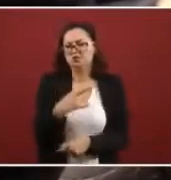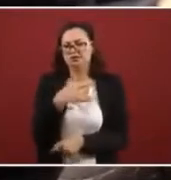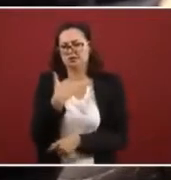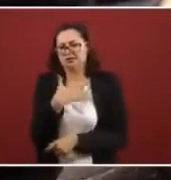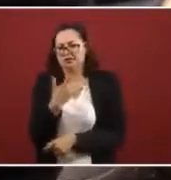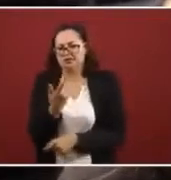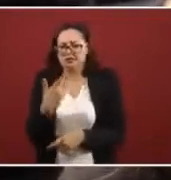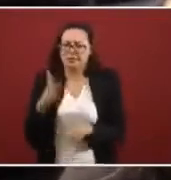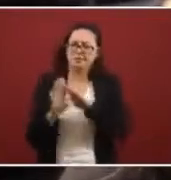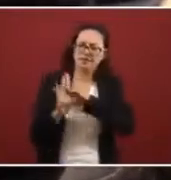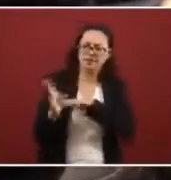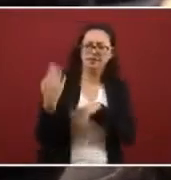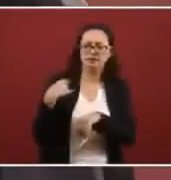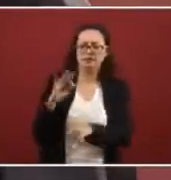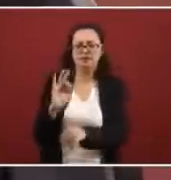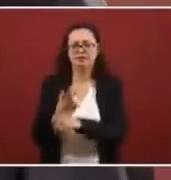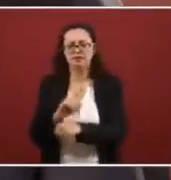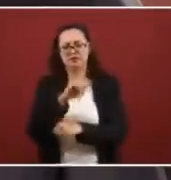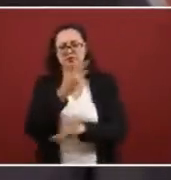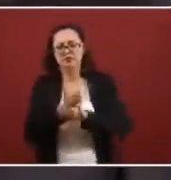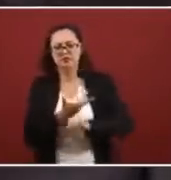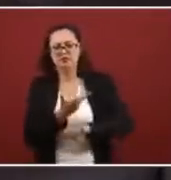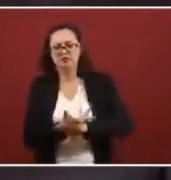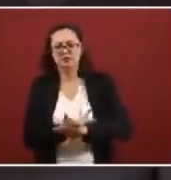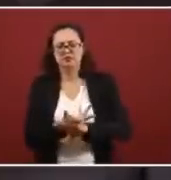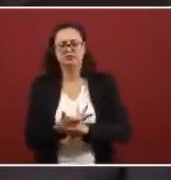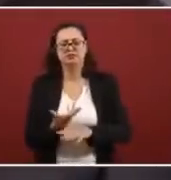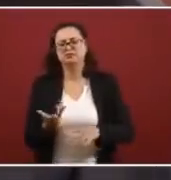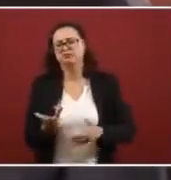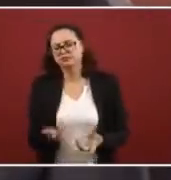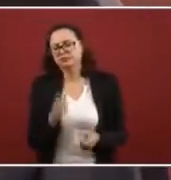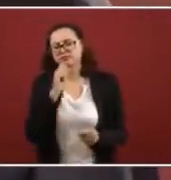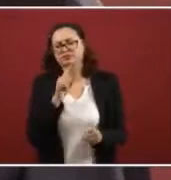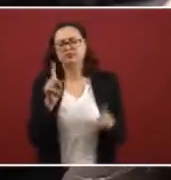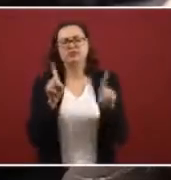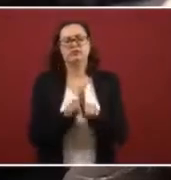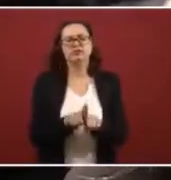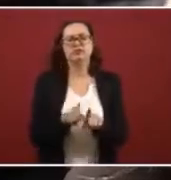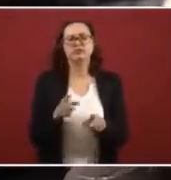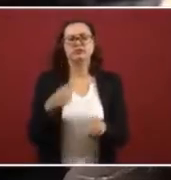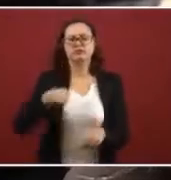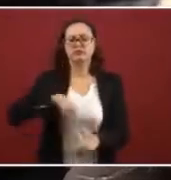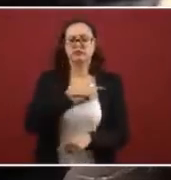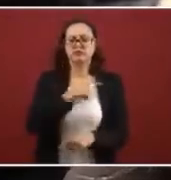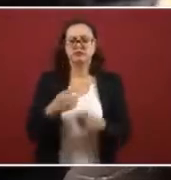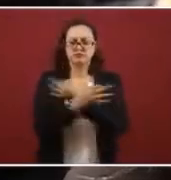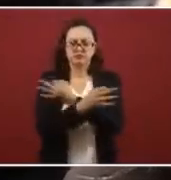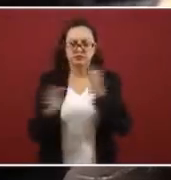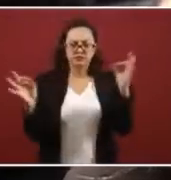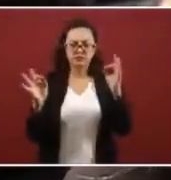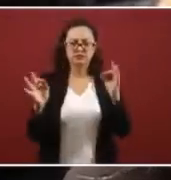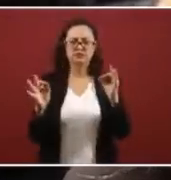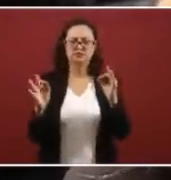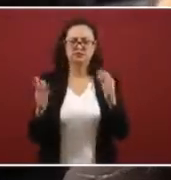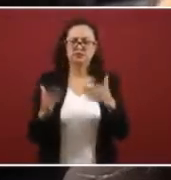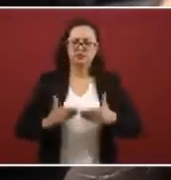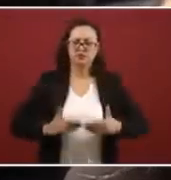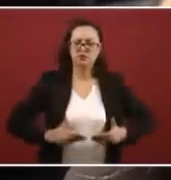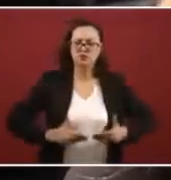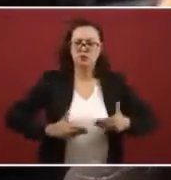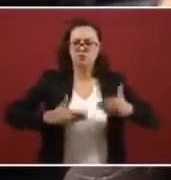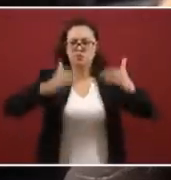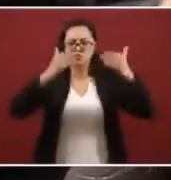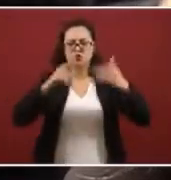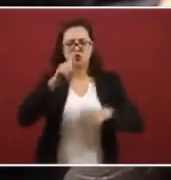20,000. De los migrantes, so the youth spoke in defense of the Mexicans muro in the U.S. And what about the